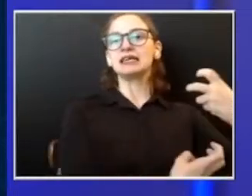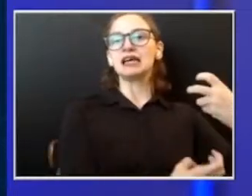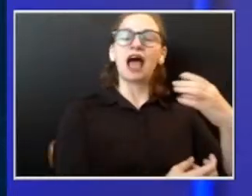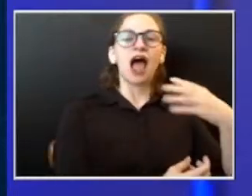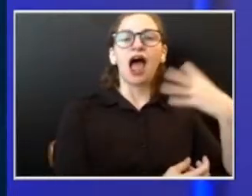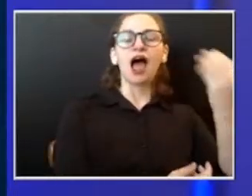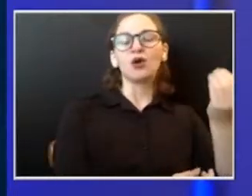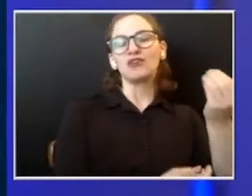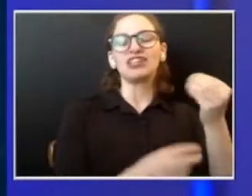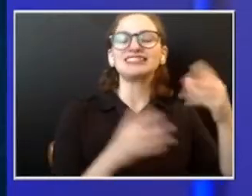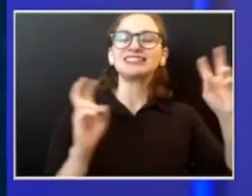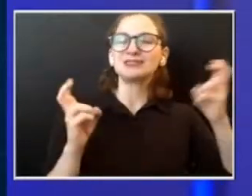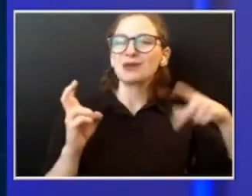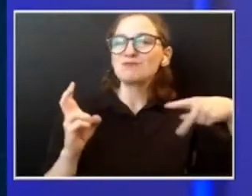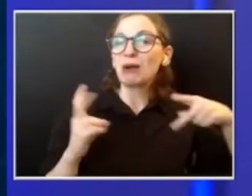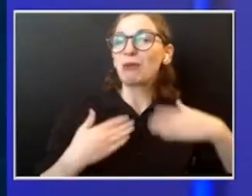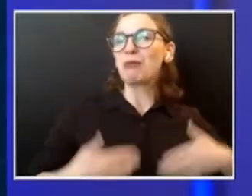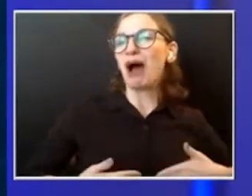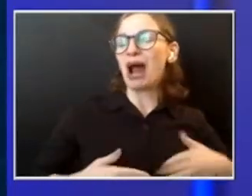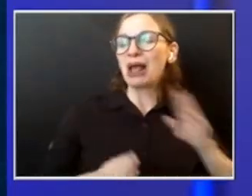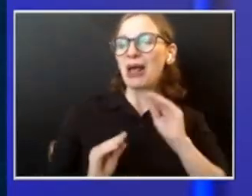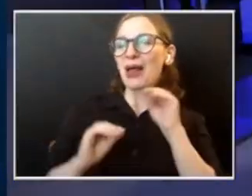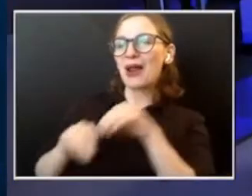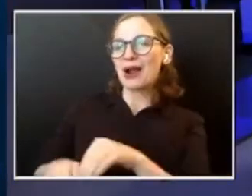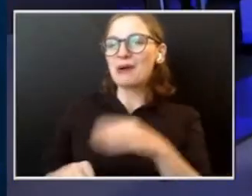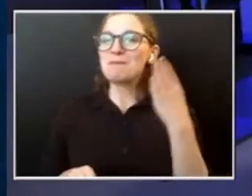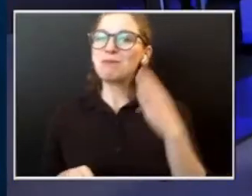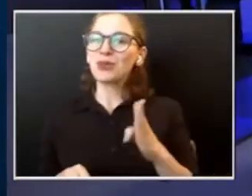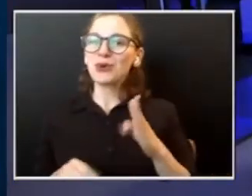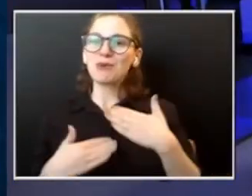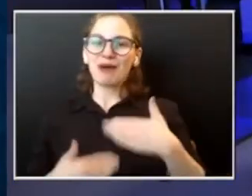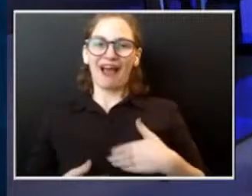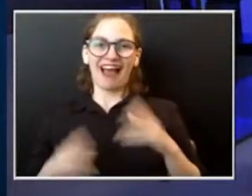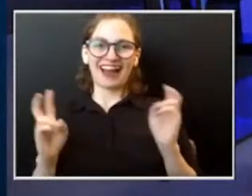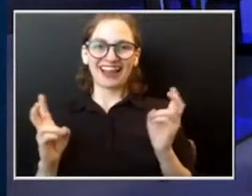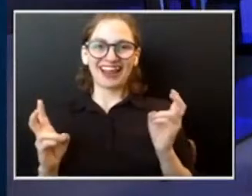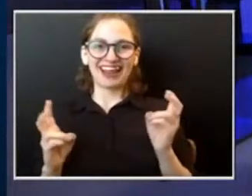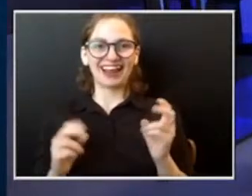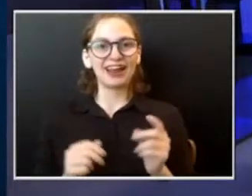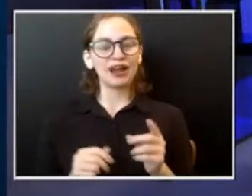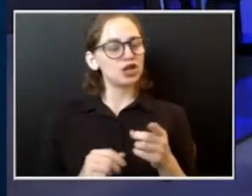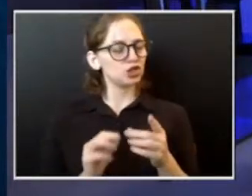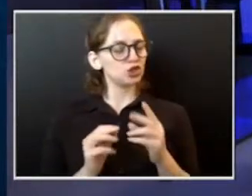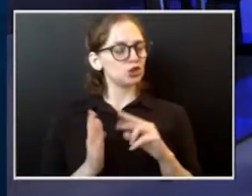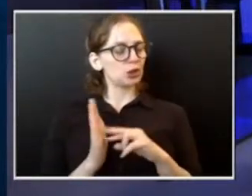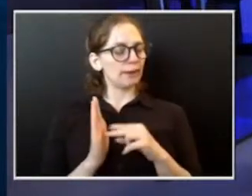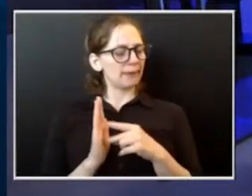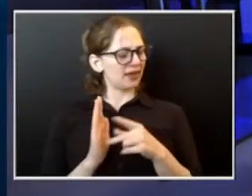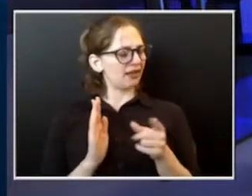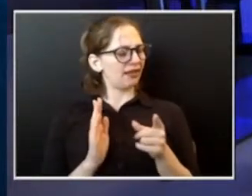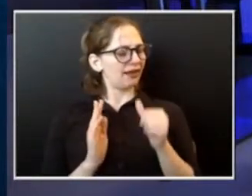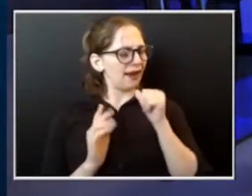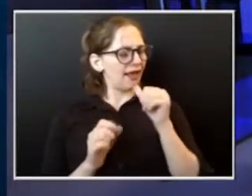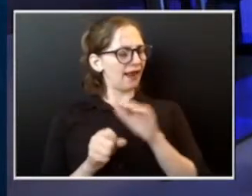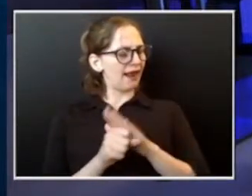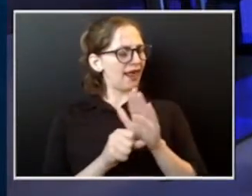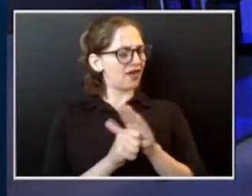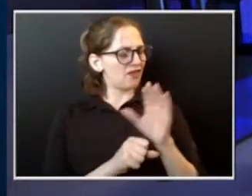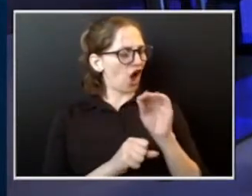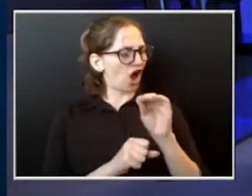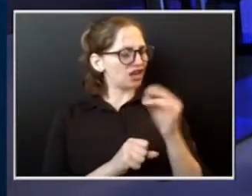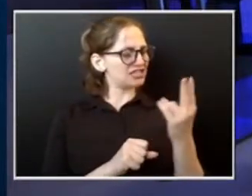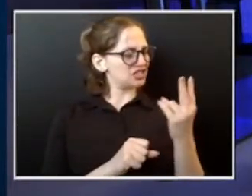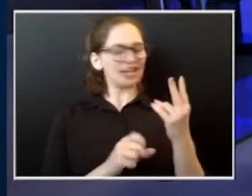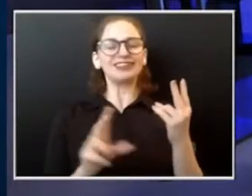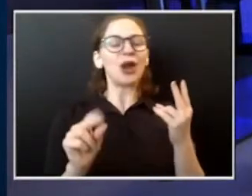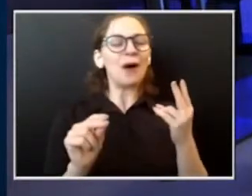just a great case because the kidney. Blue. I think, are you talking about because they don't have enough oxygen? But no, you're talking about KU. Yeah. I was a little slow, but I